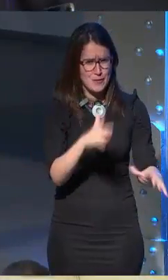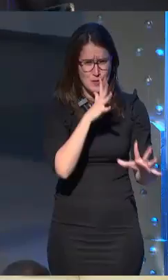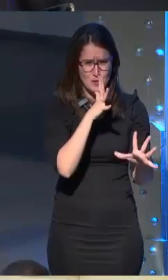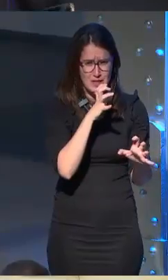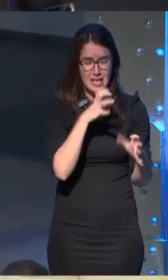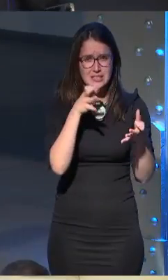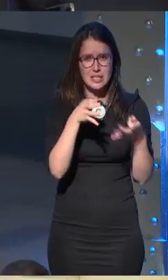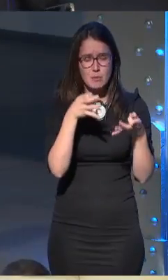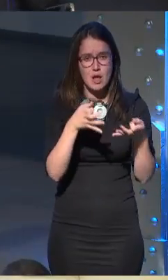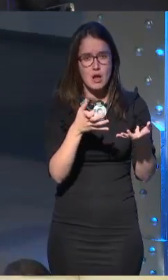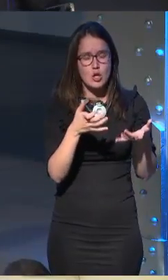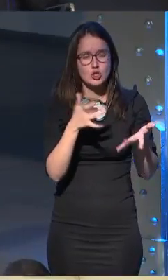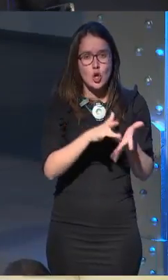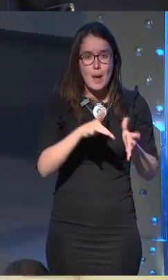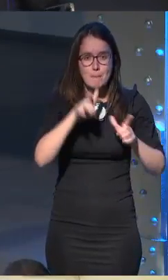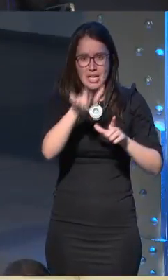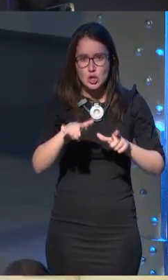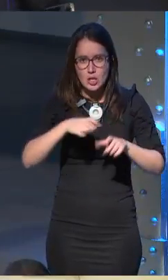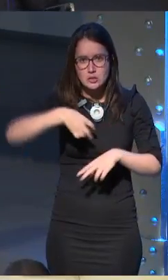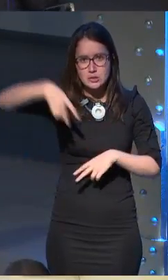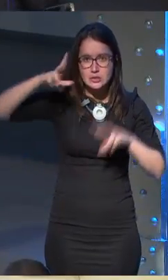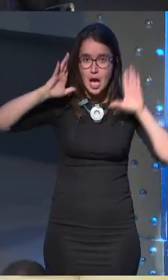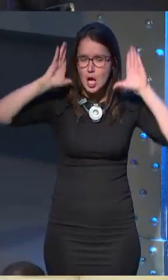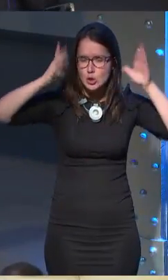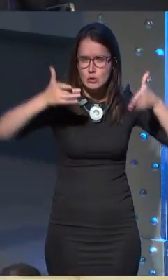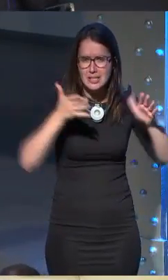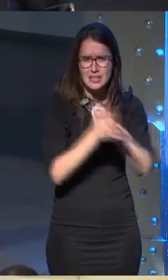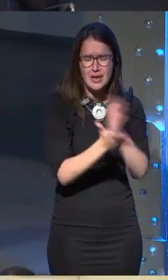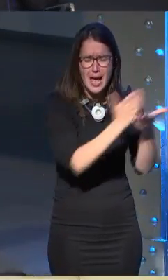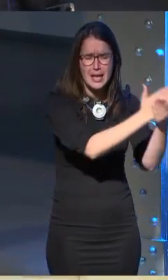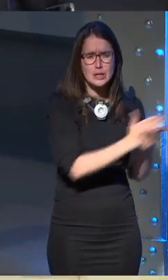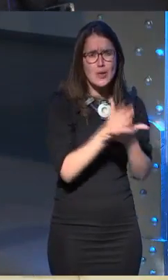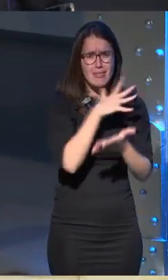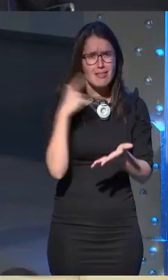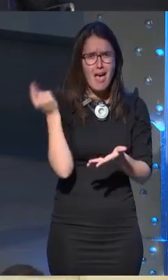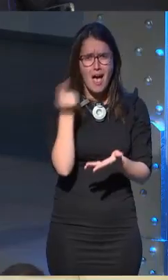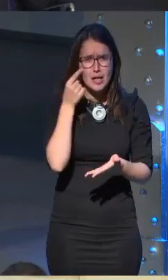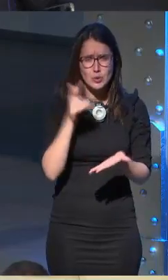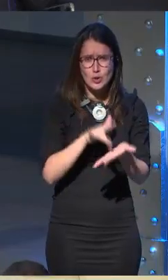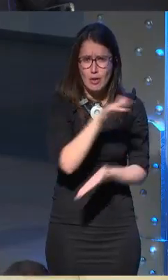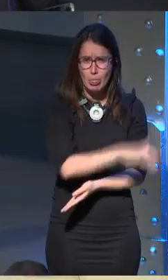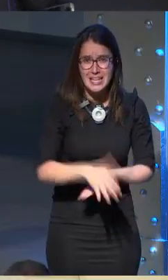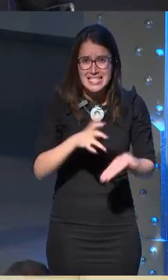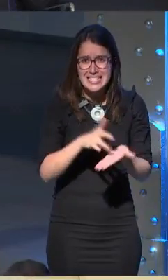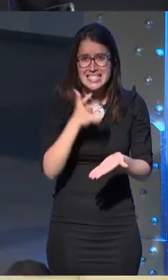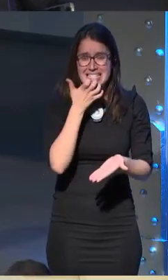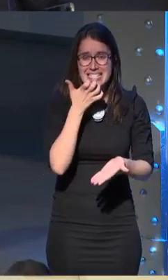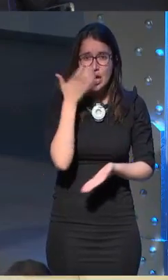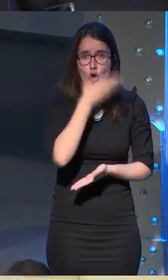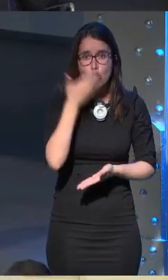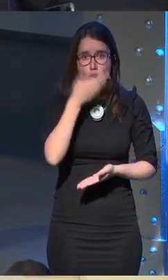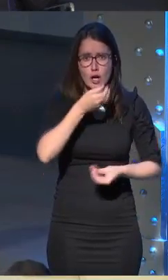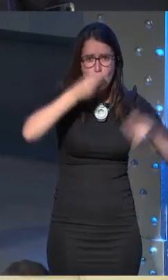it, but you were a bad student, and we have always heard that astronauts are at the top of students, and they used to be